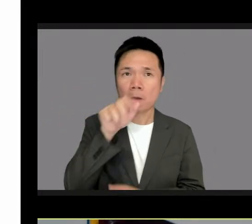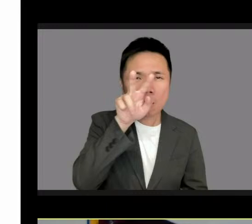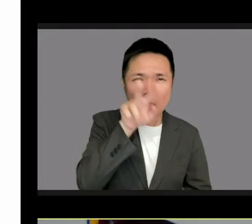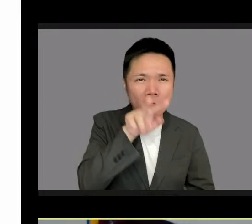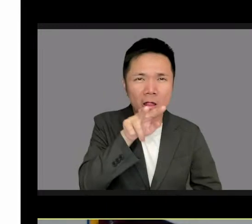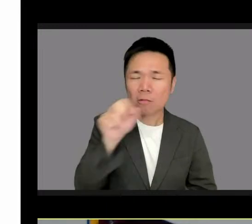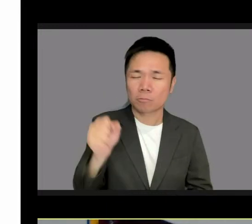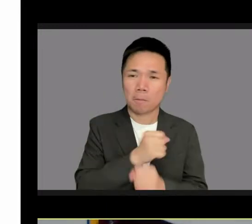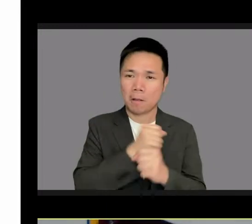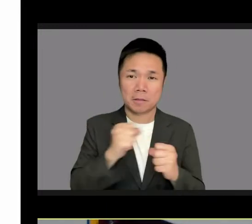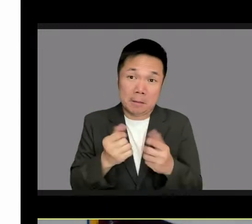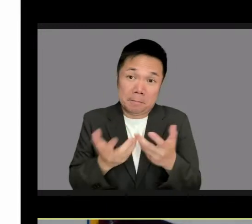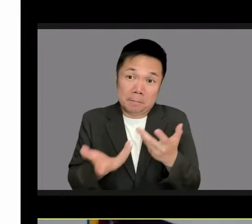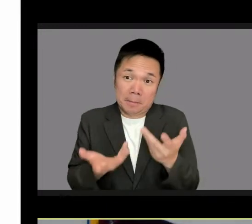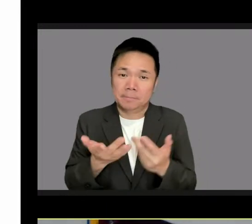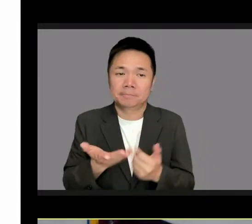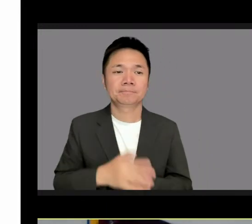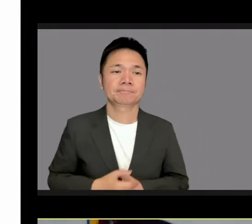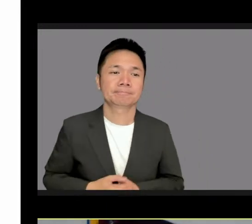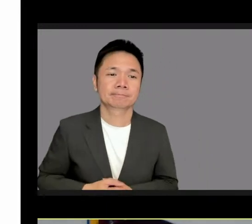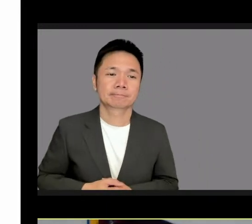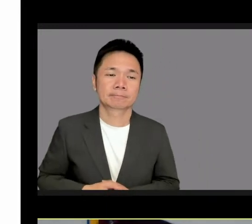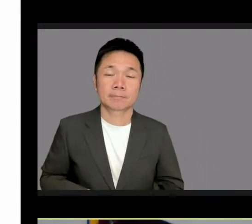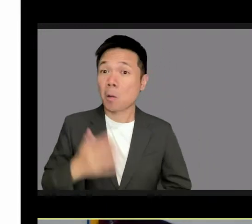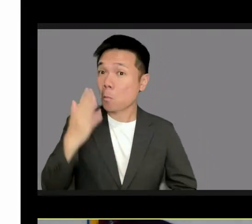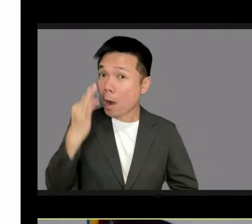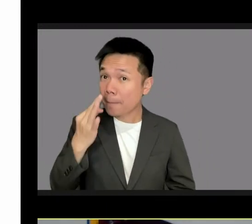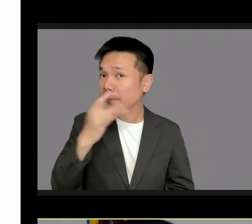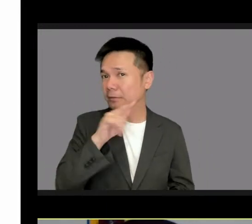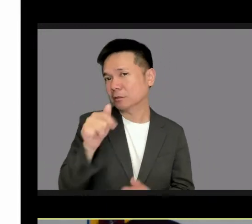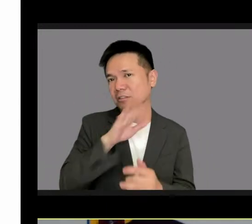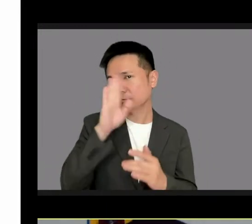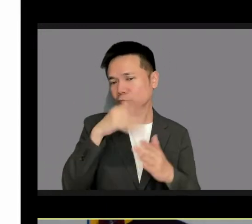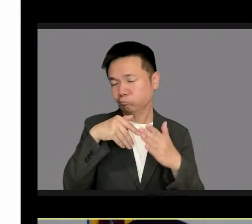this also covers people with who are less educated.